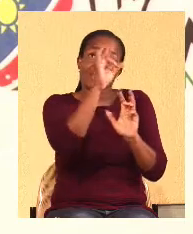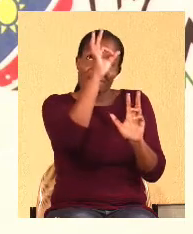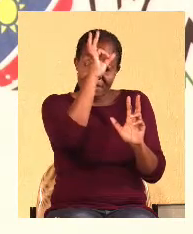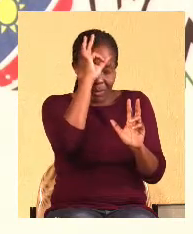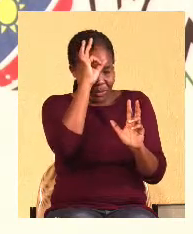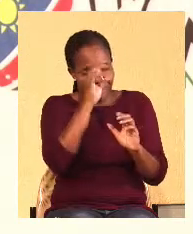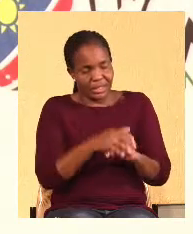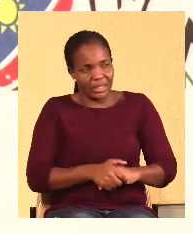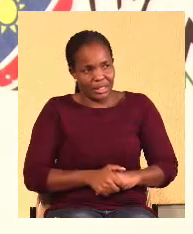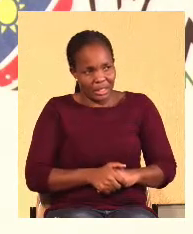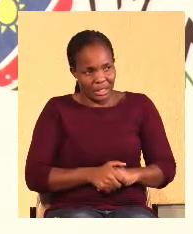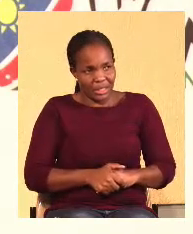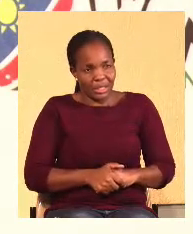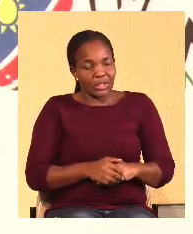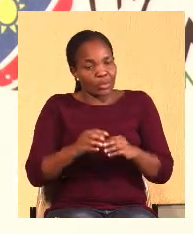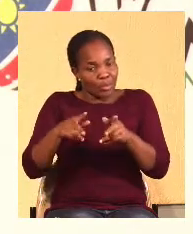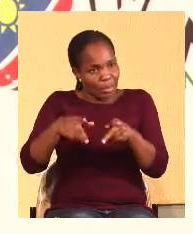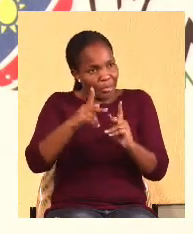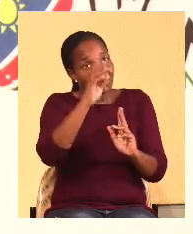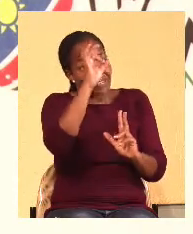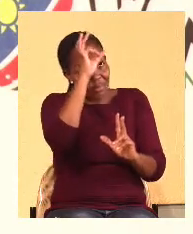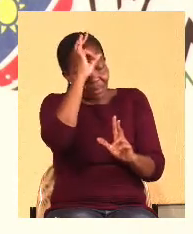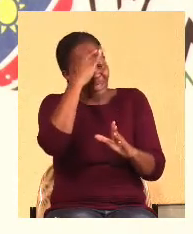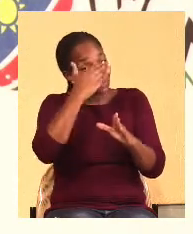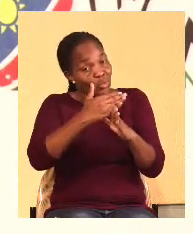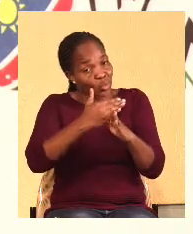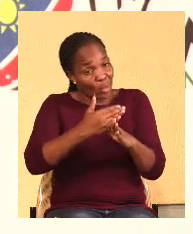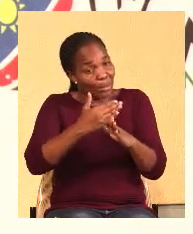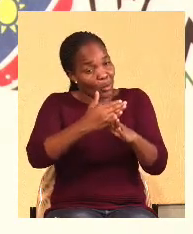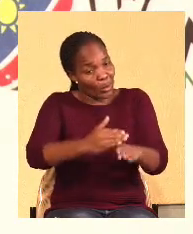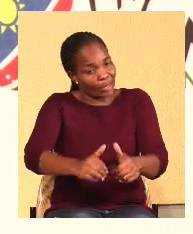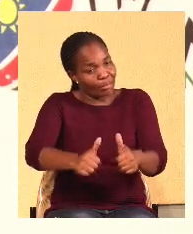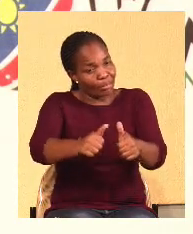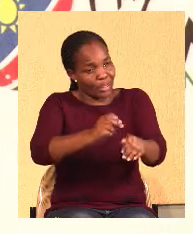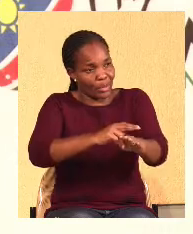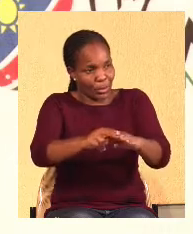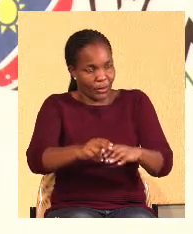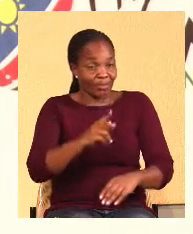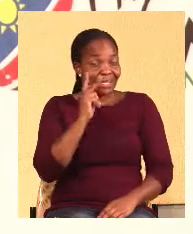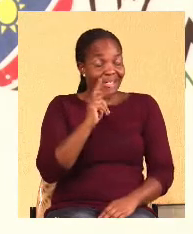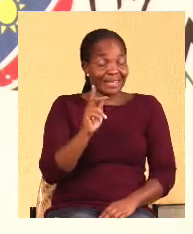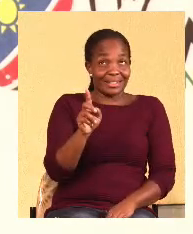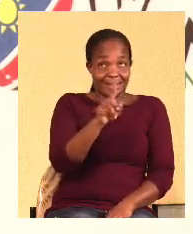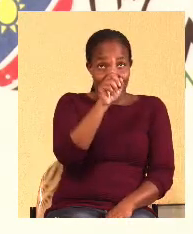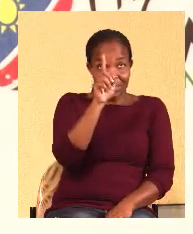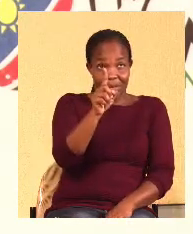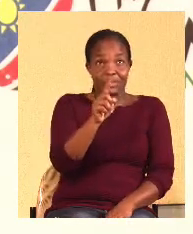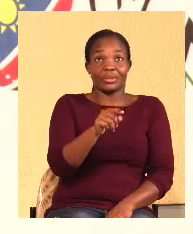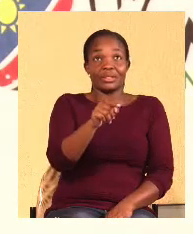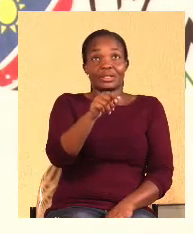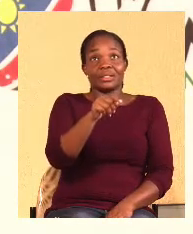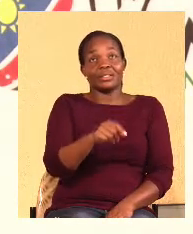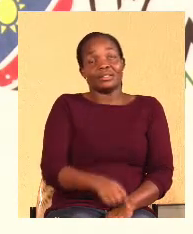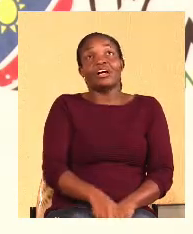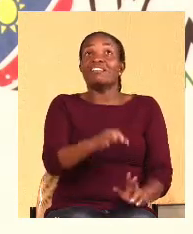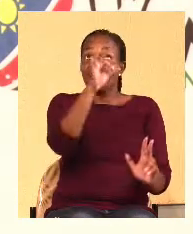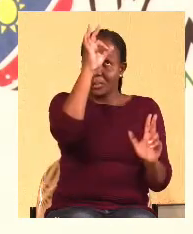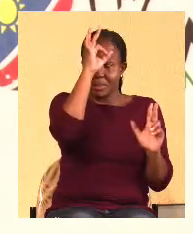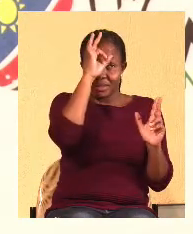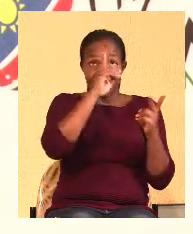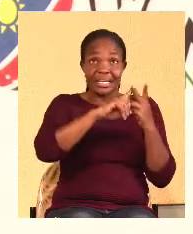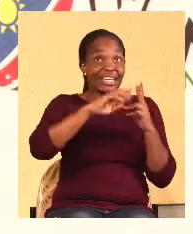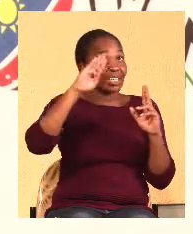able to carry out their functions properly. And we want also to urge also our colleagues from the law enforcement